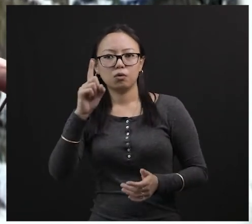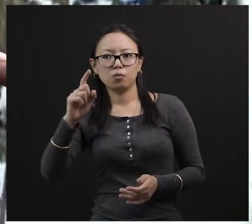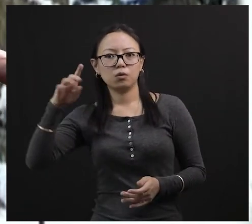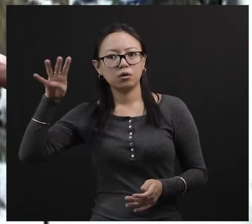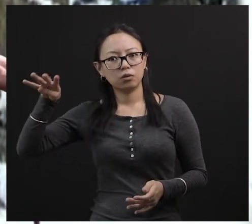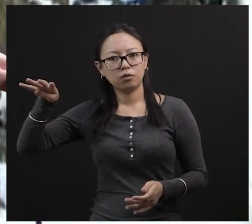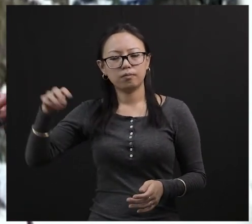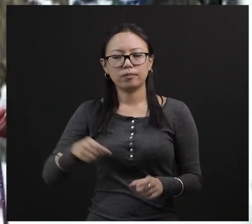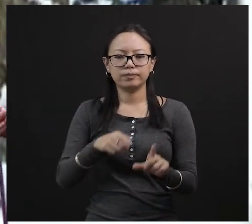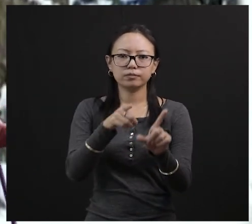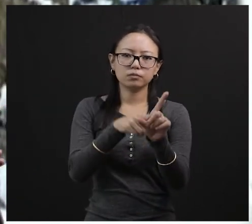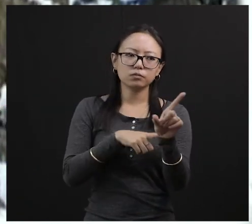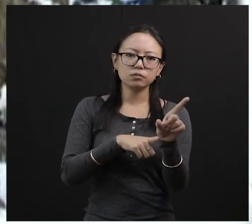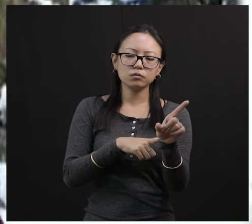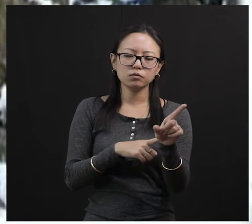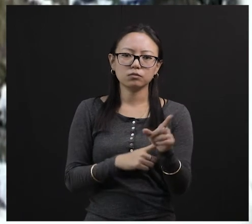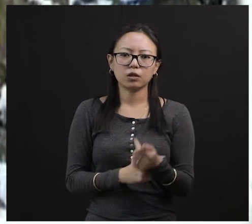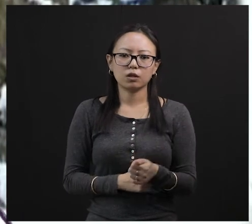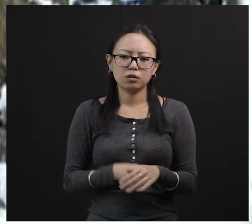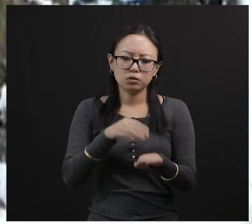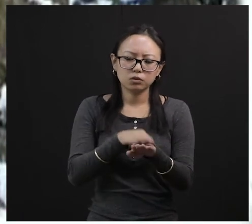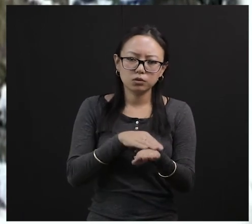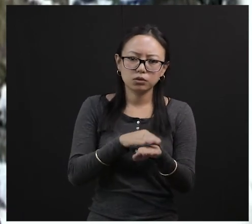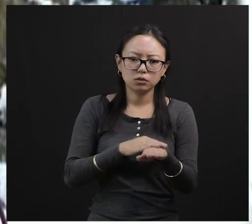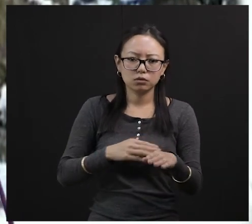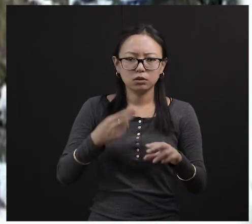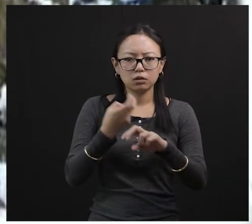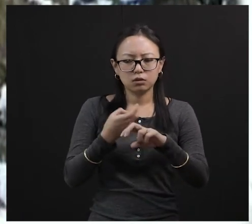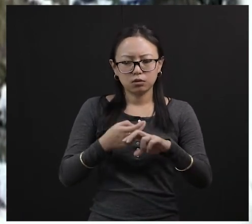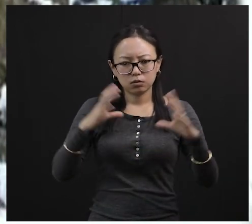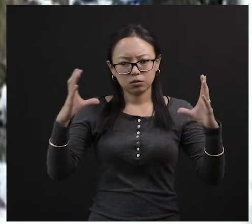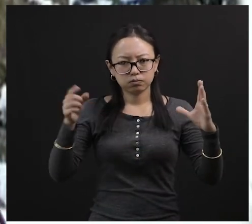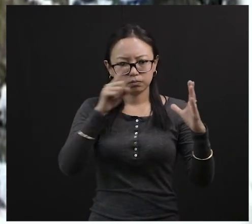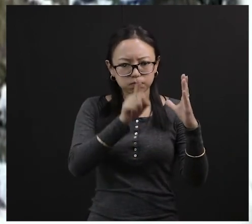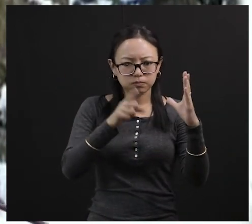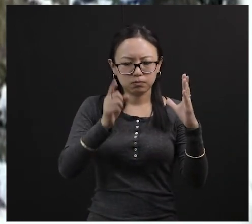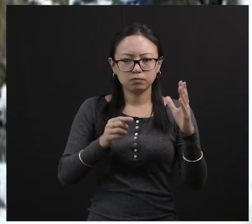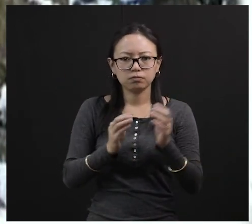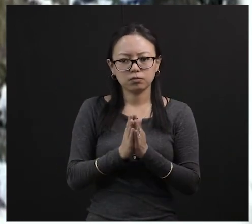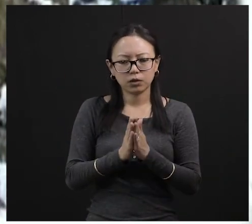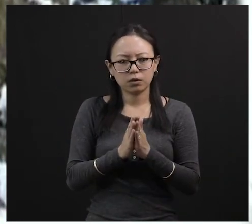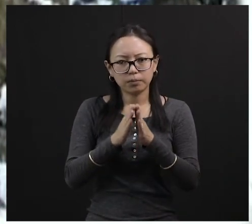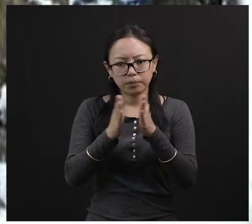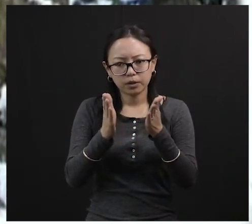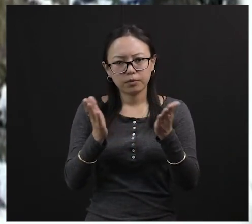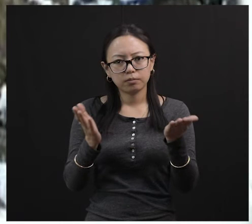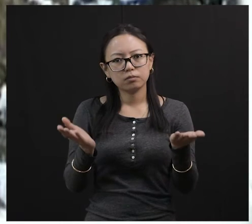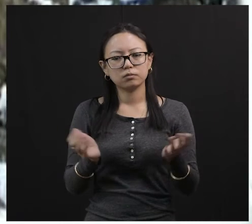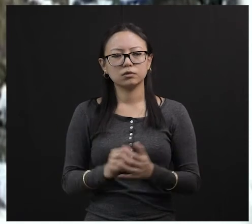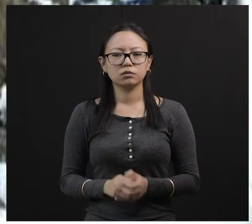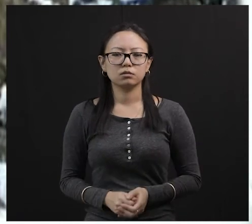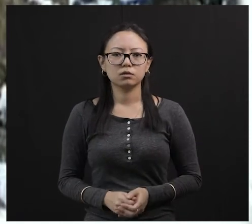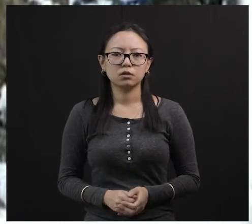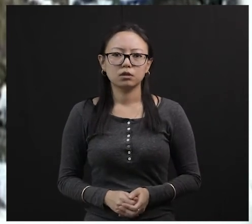break open, and again more water will enter and more, it becomes softer and it breaks down